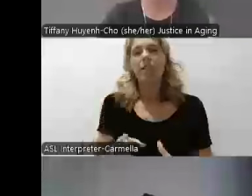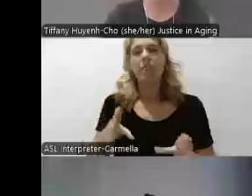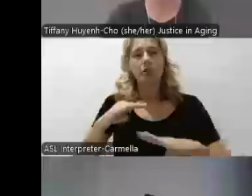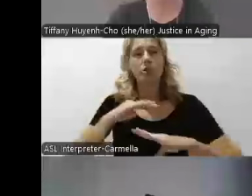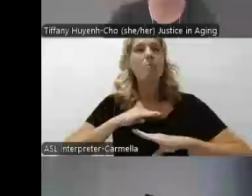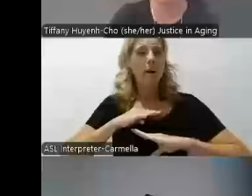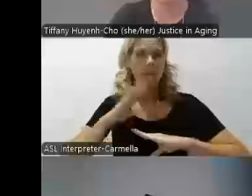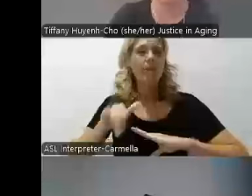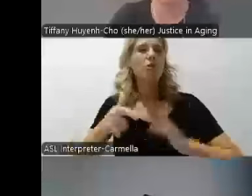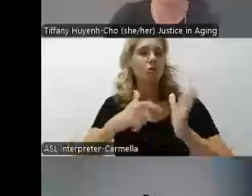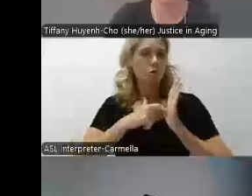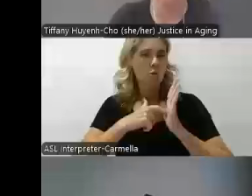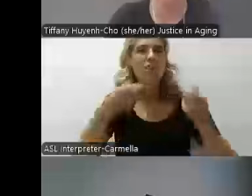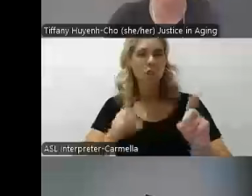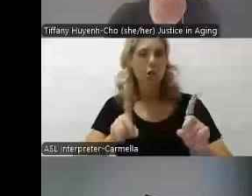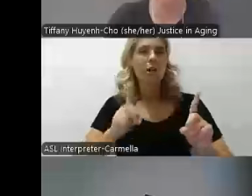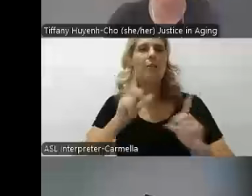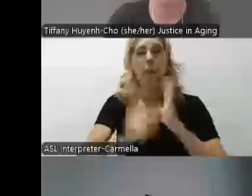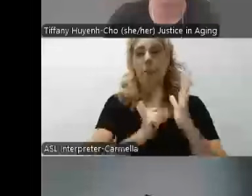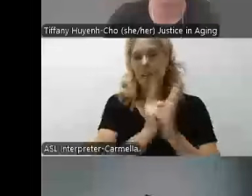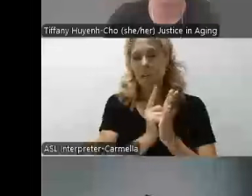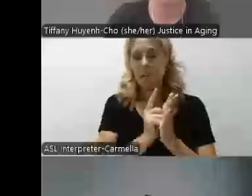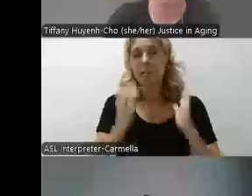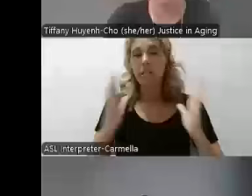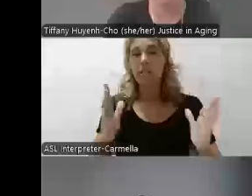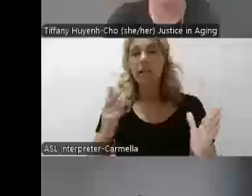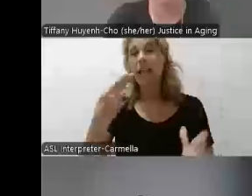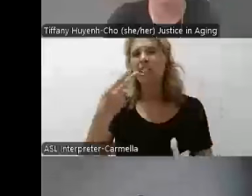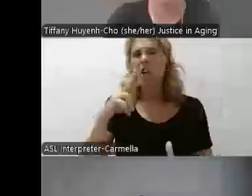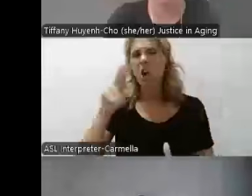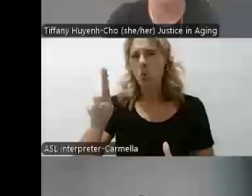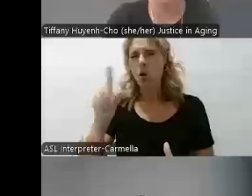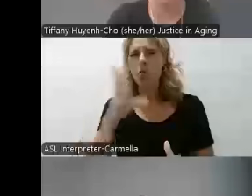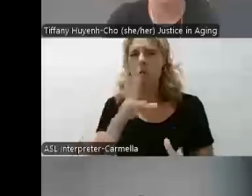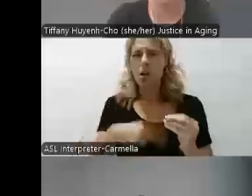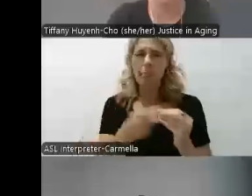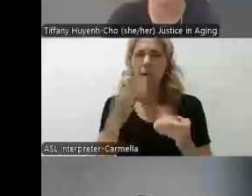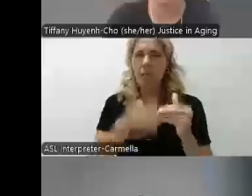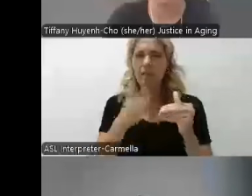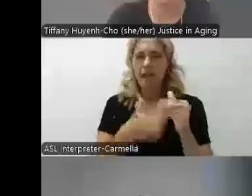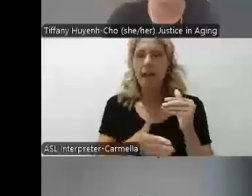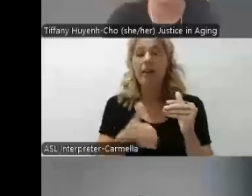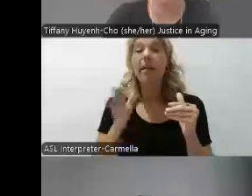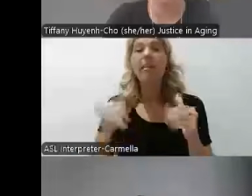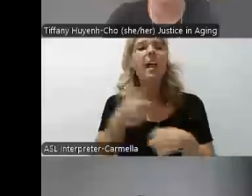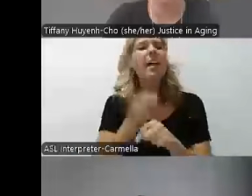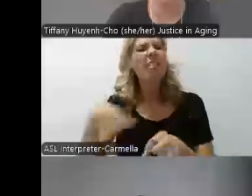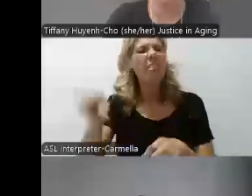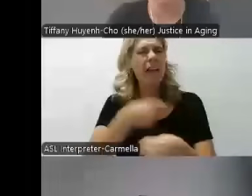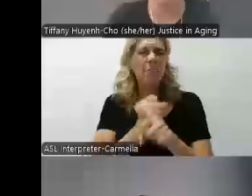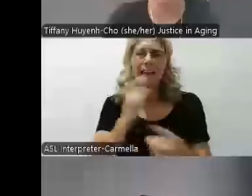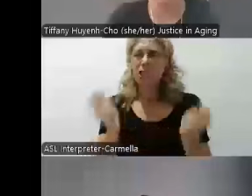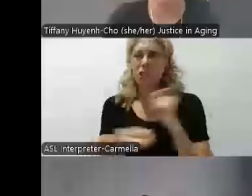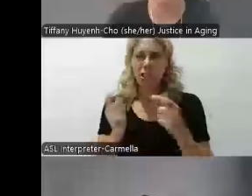that retroactive period. However, HR 1, which we'll talk about again at the end of the webinar, made several changes to